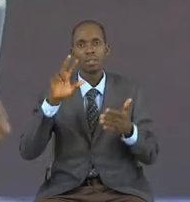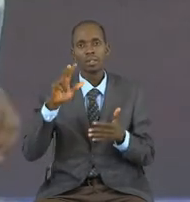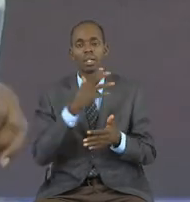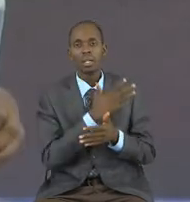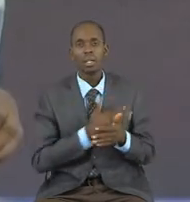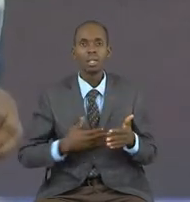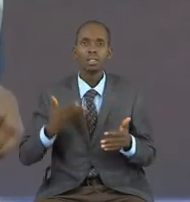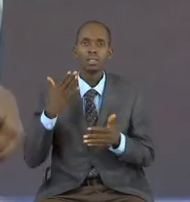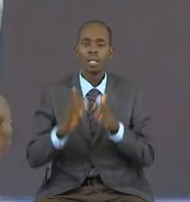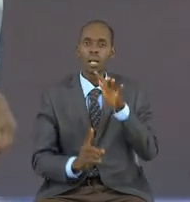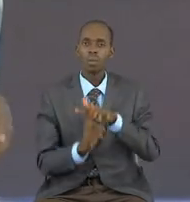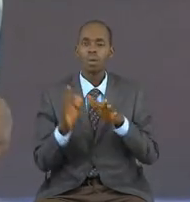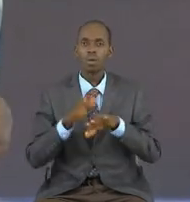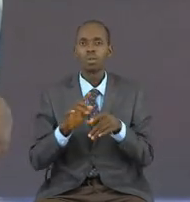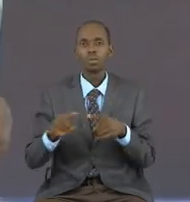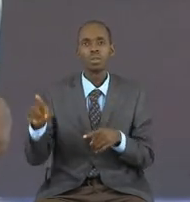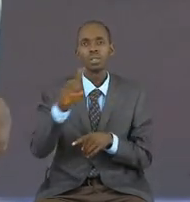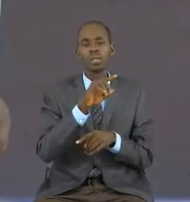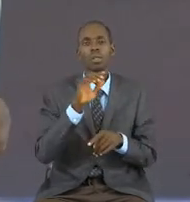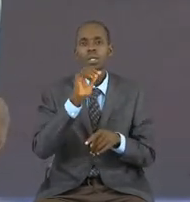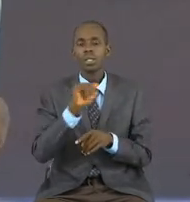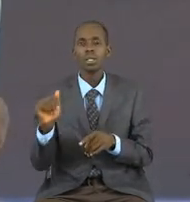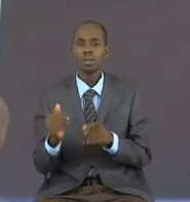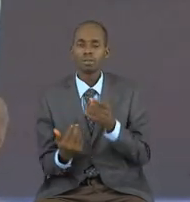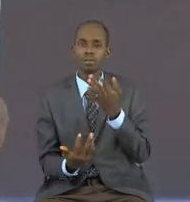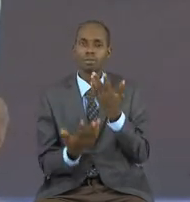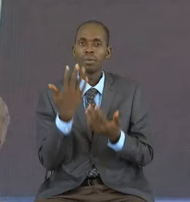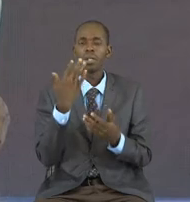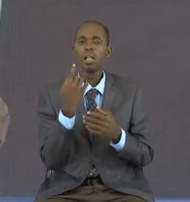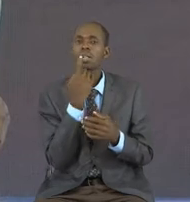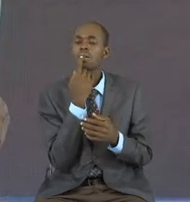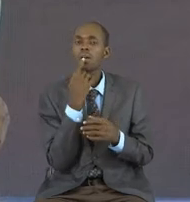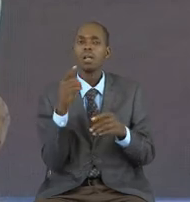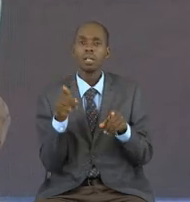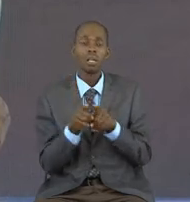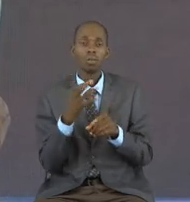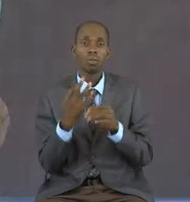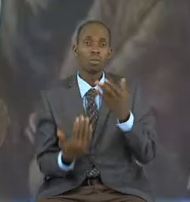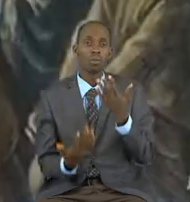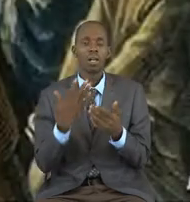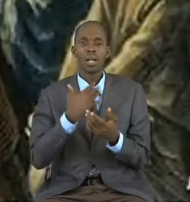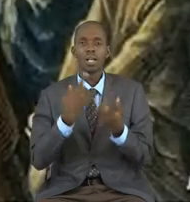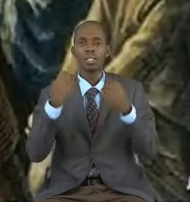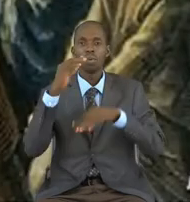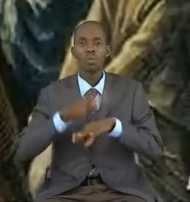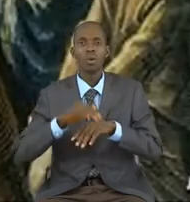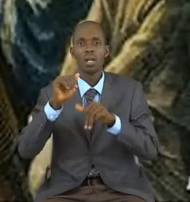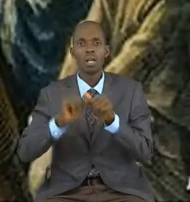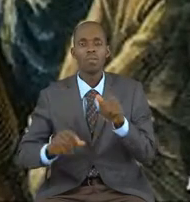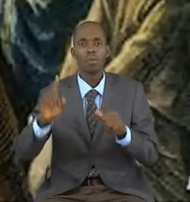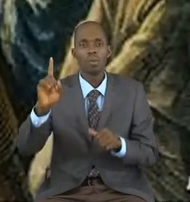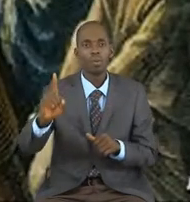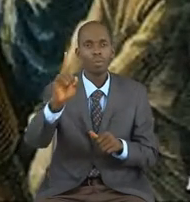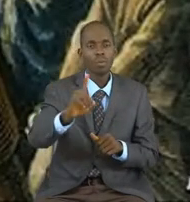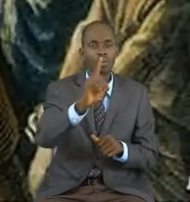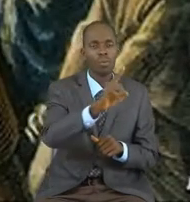cloven tongues like as of fire, and it sat upon each of them, each of